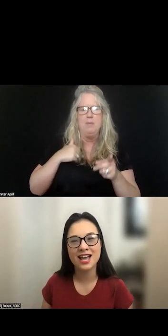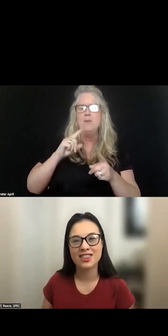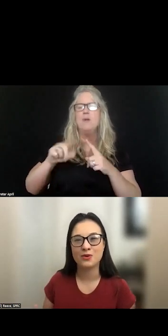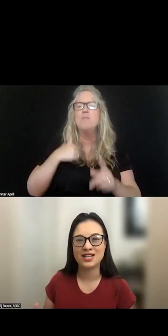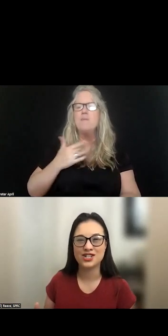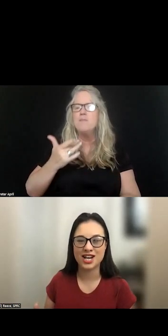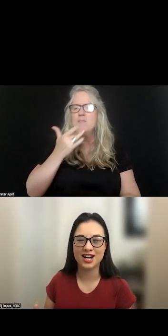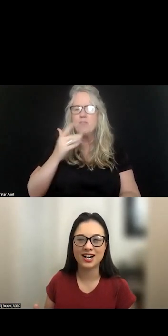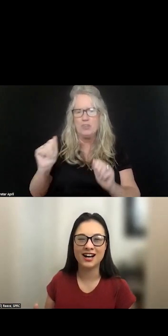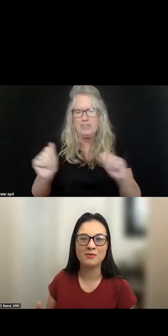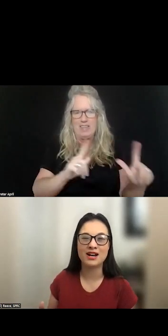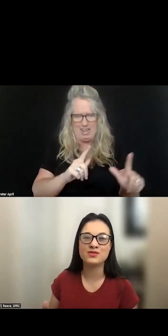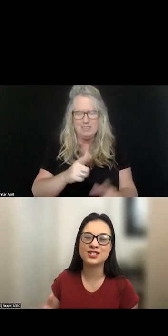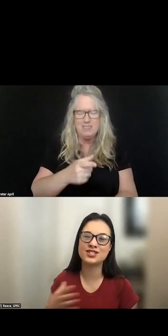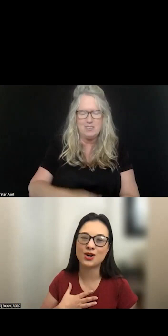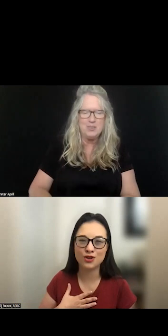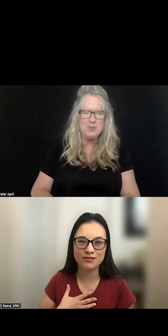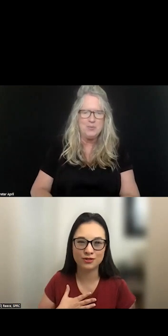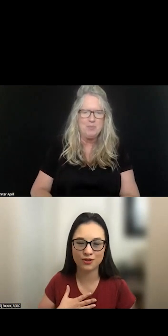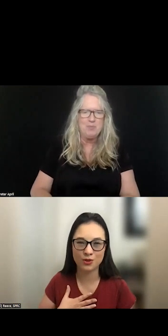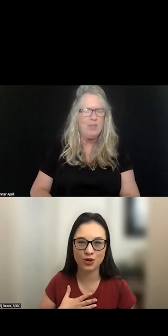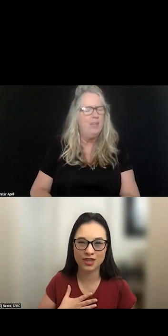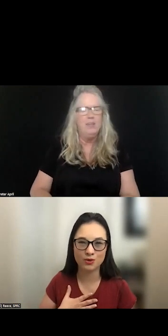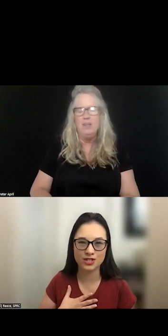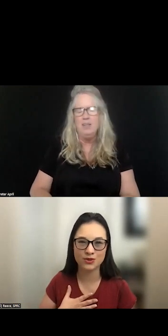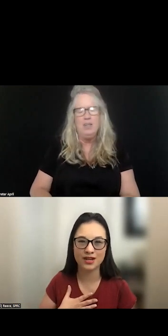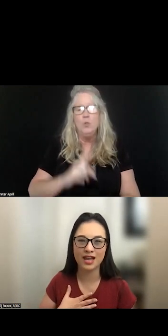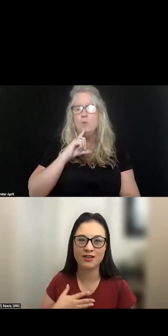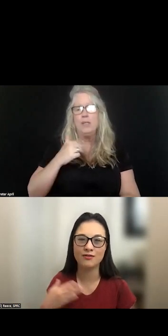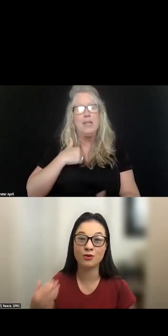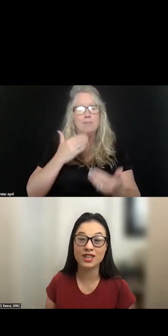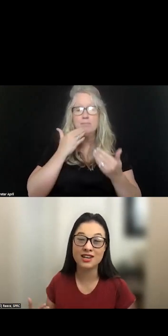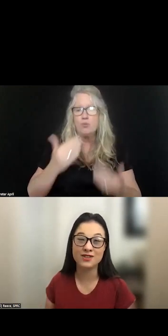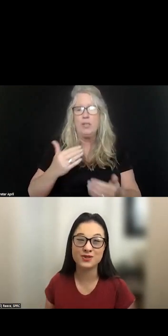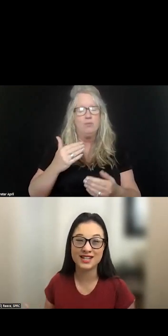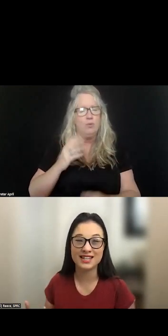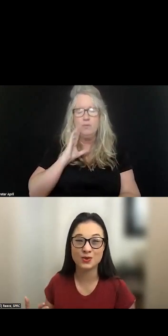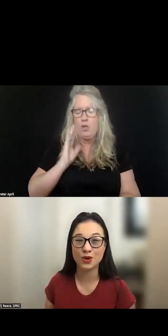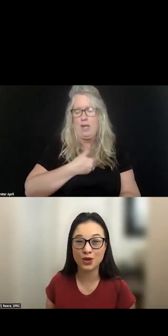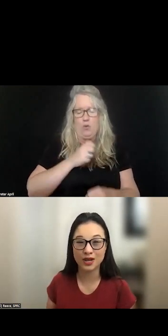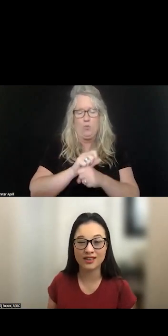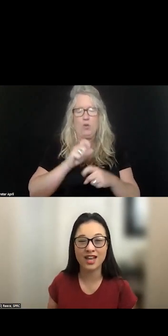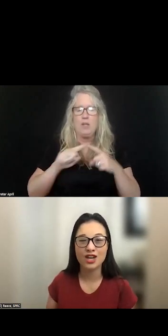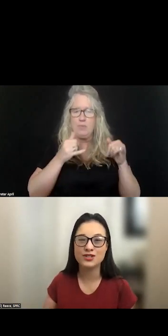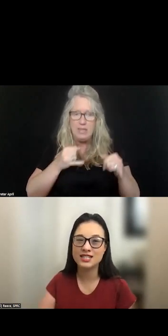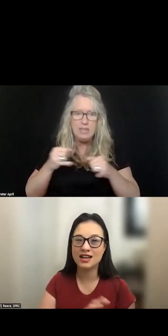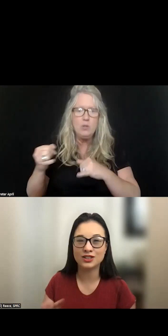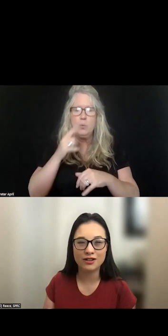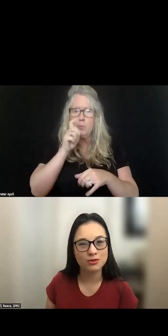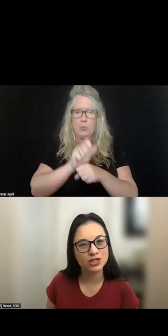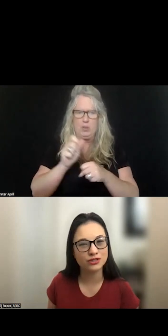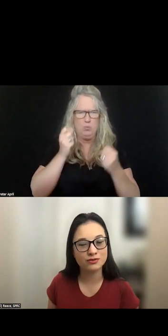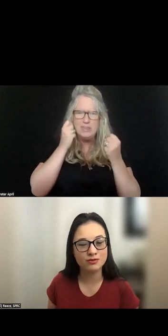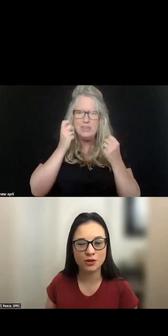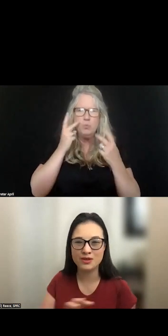slides that we can share, I'm just so grateful for the work that we're doing and for the individuals that I get to work with. You'll see a